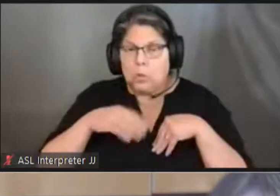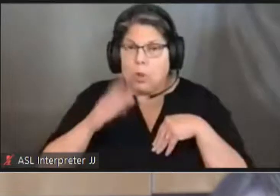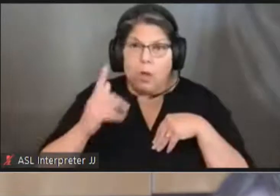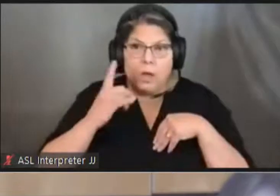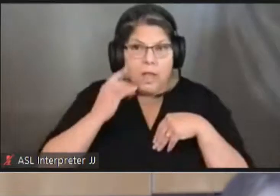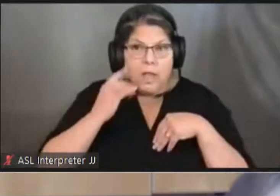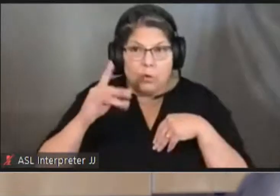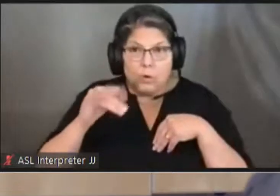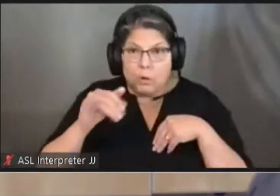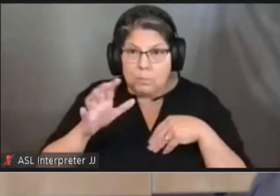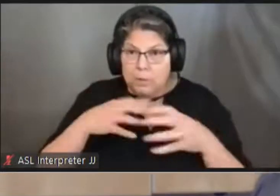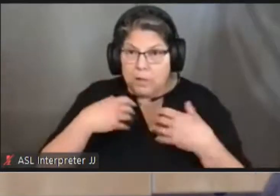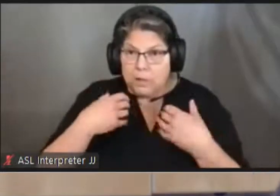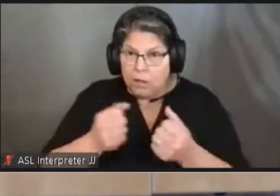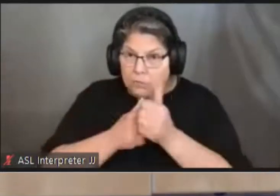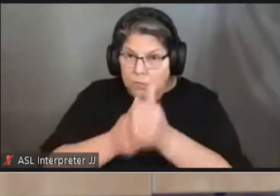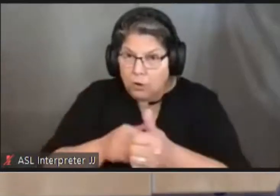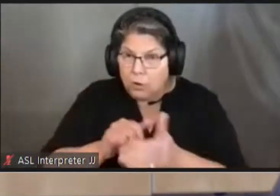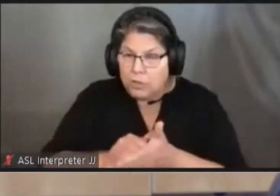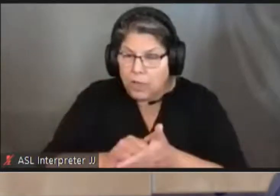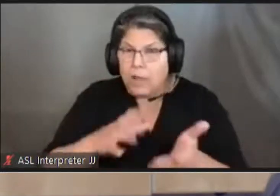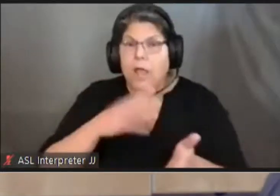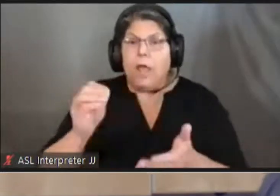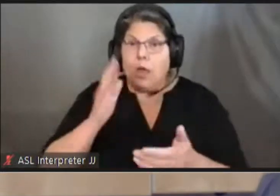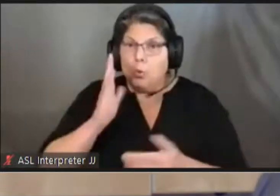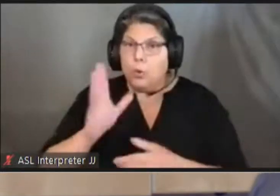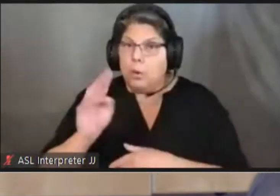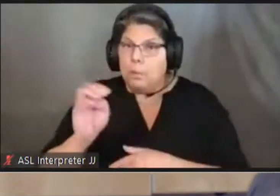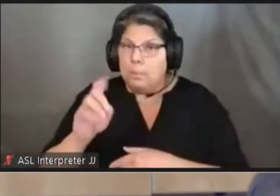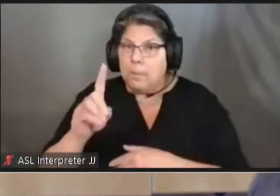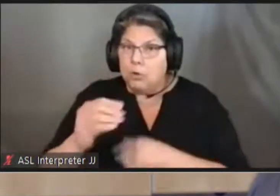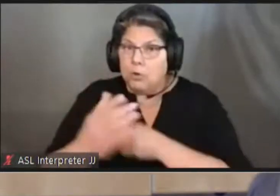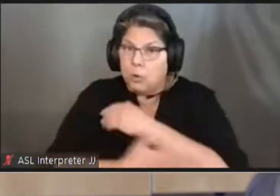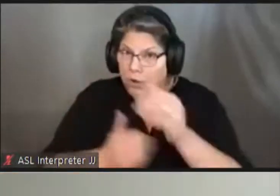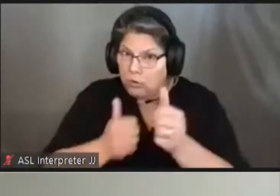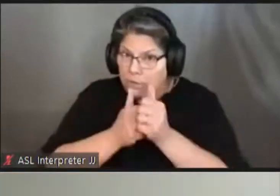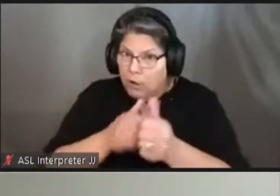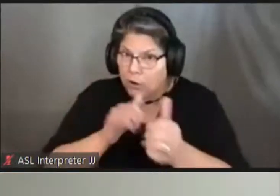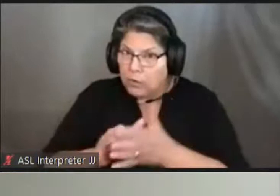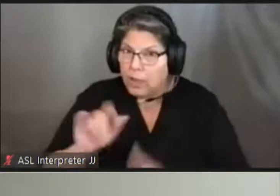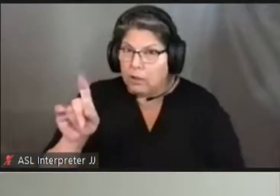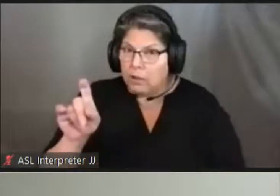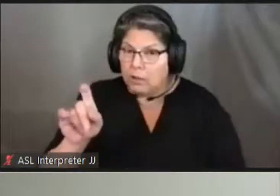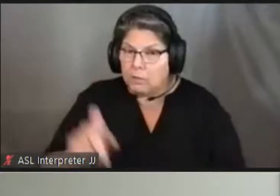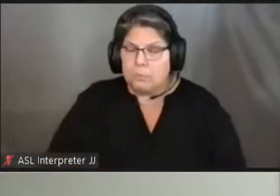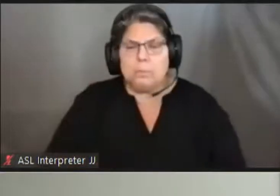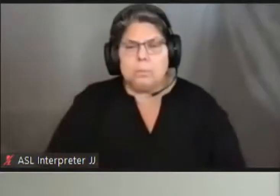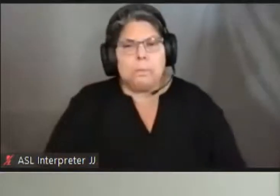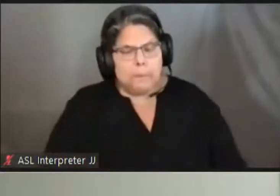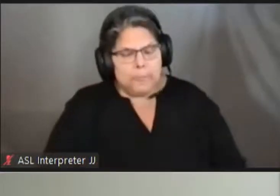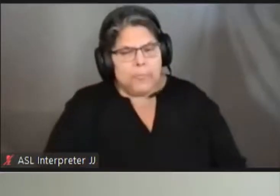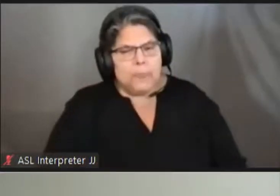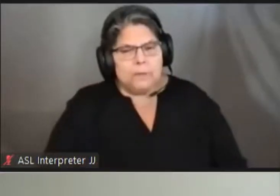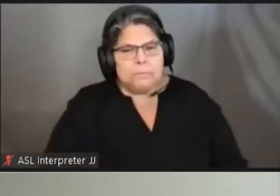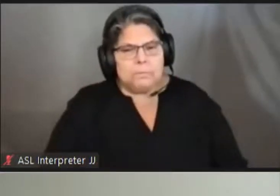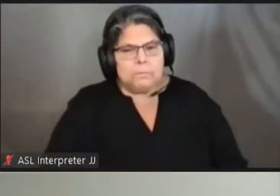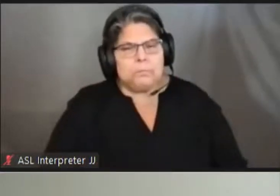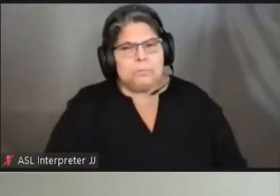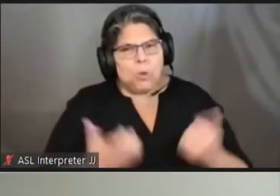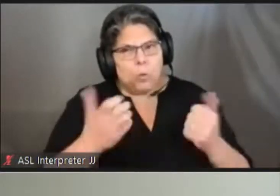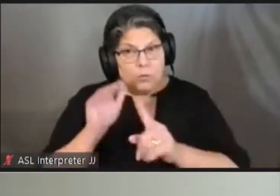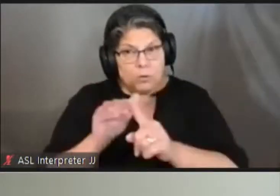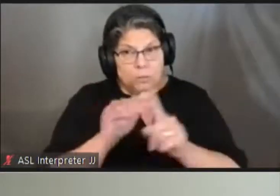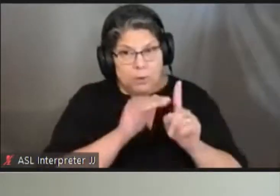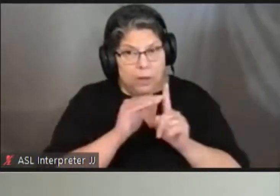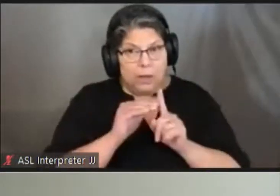that change, and will the county reflect that change? So let me just respond by reminding anyone